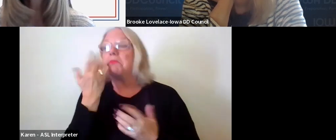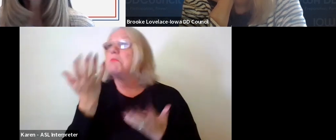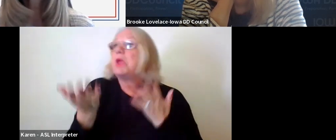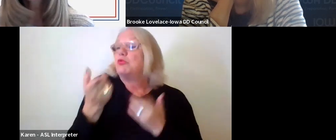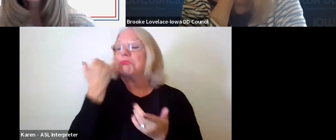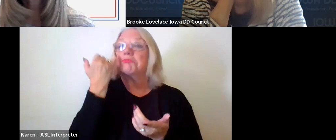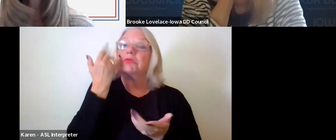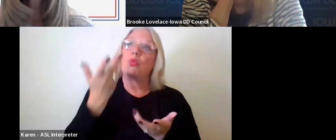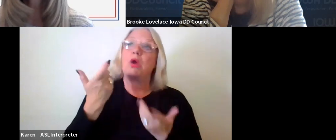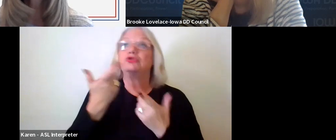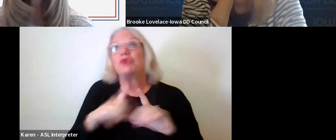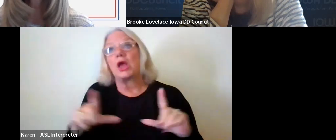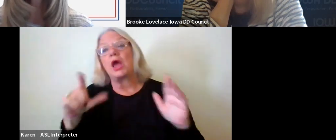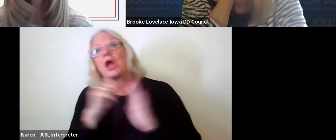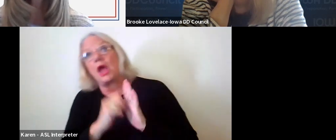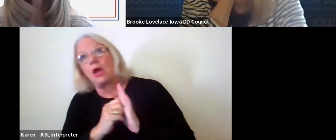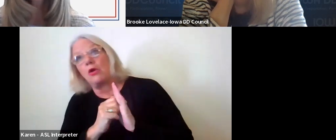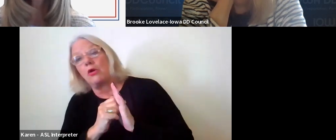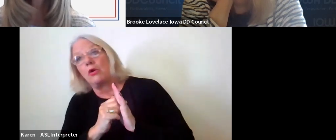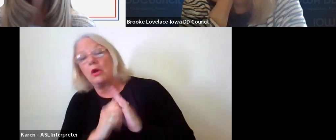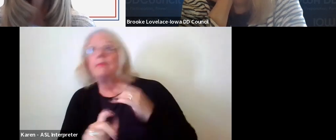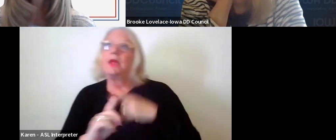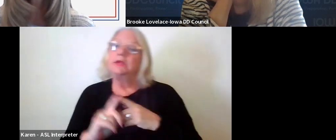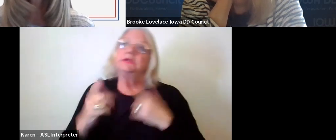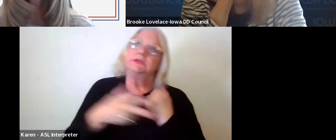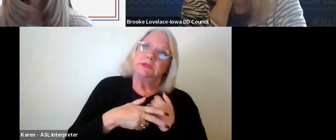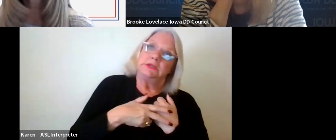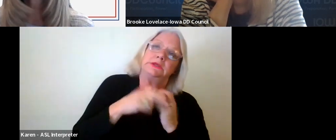have, think of it as like having a savings account. You can also have